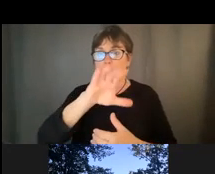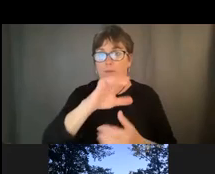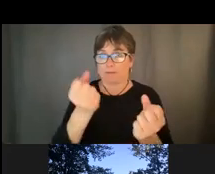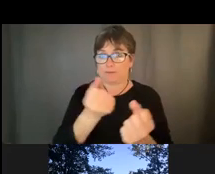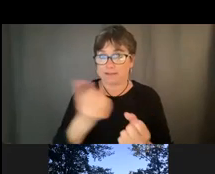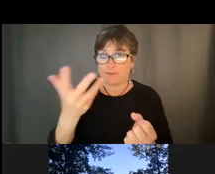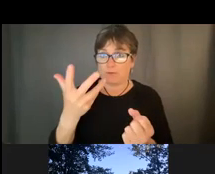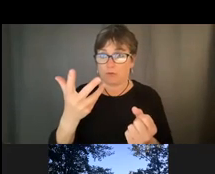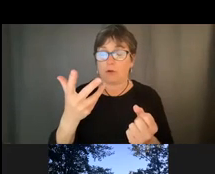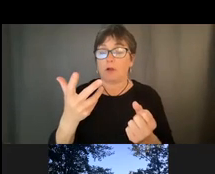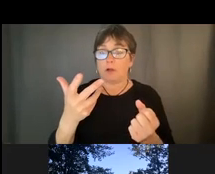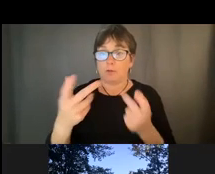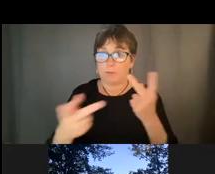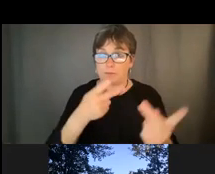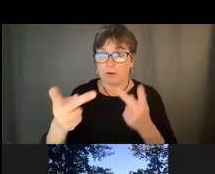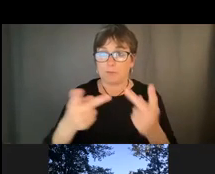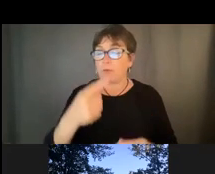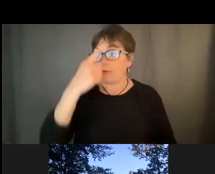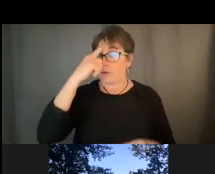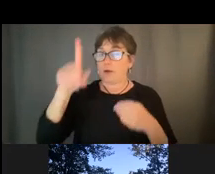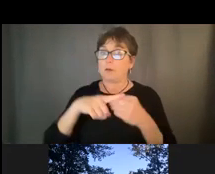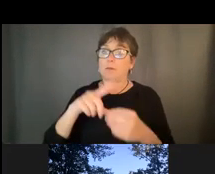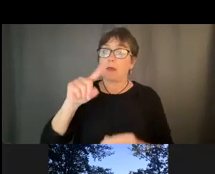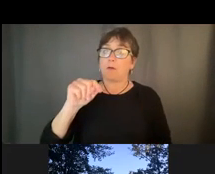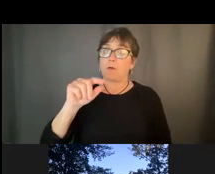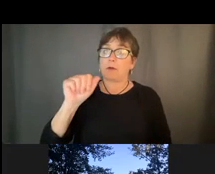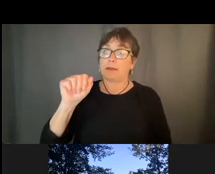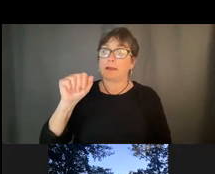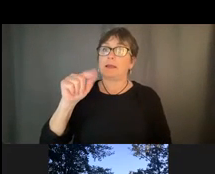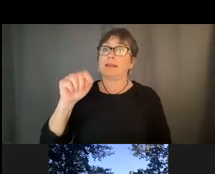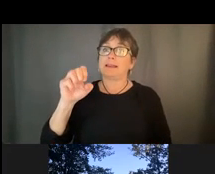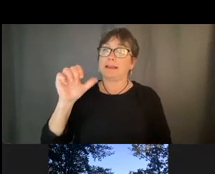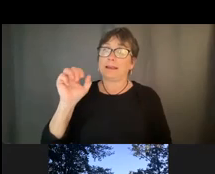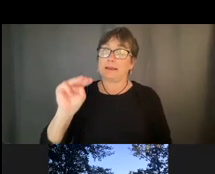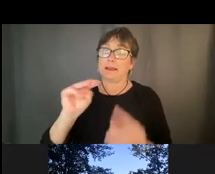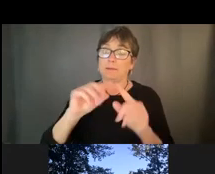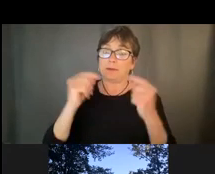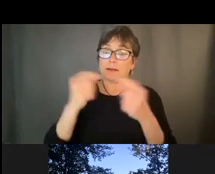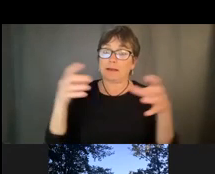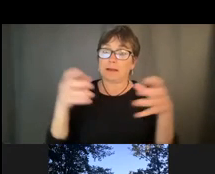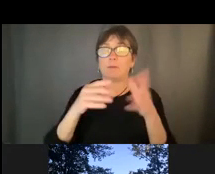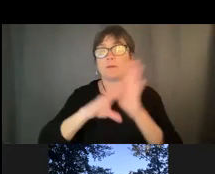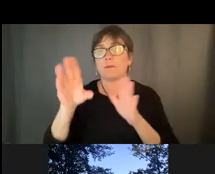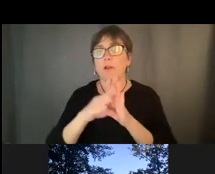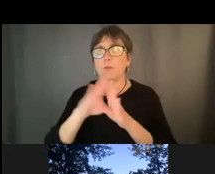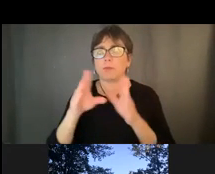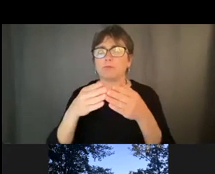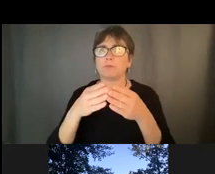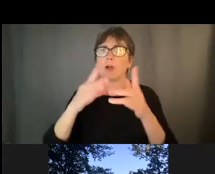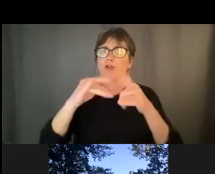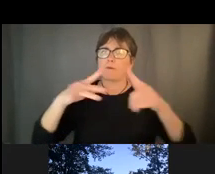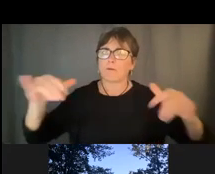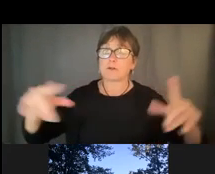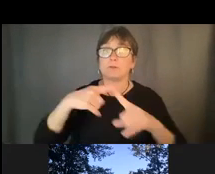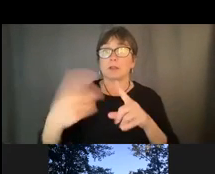teamwork, thinking as a group, and then building a diverse and inclusive community, right? One of the things that can